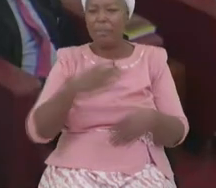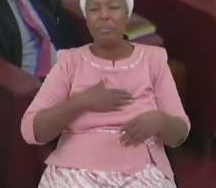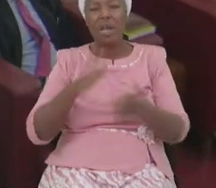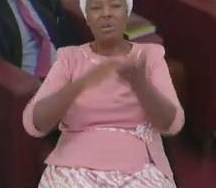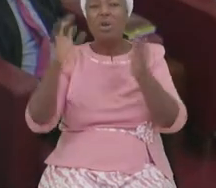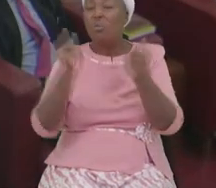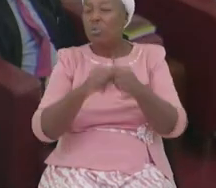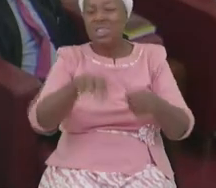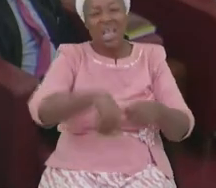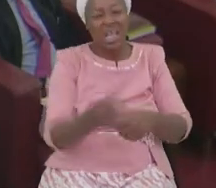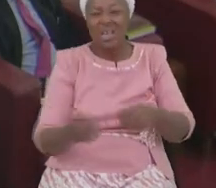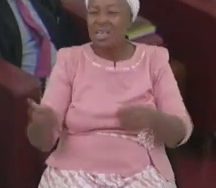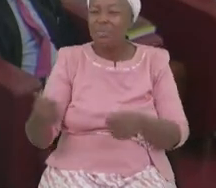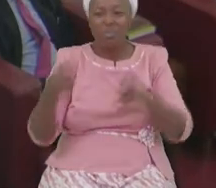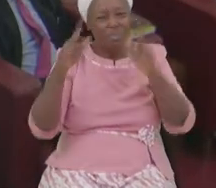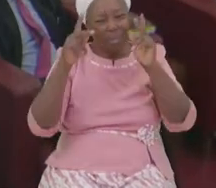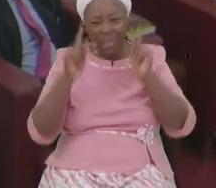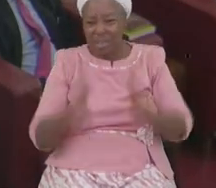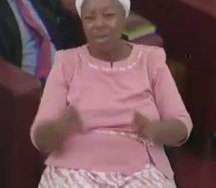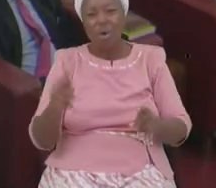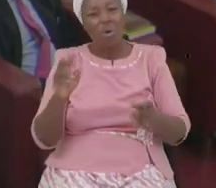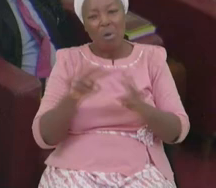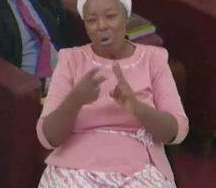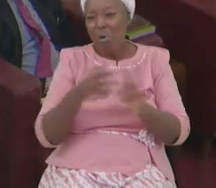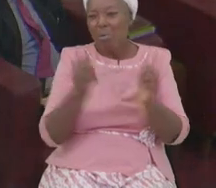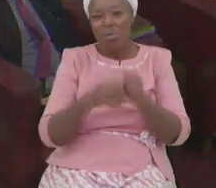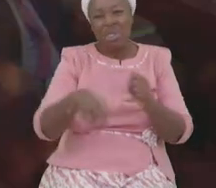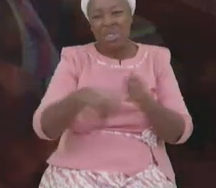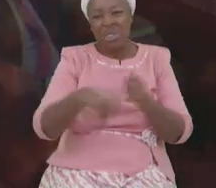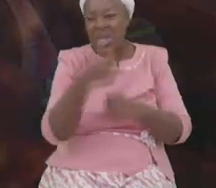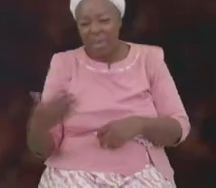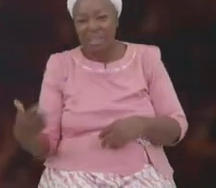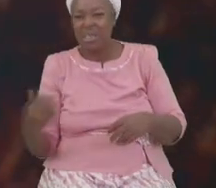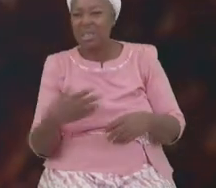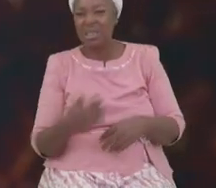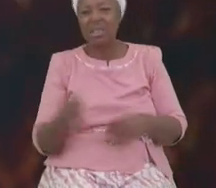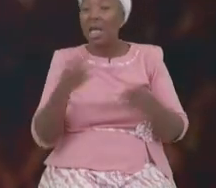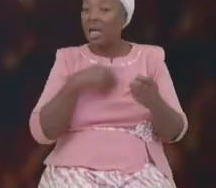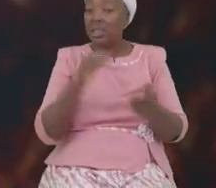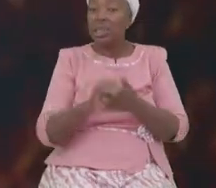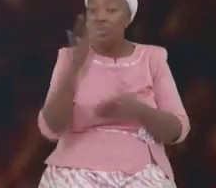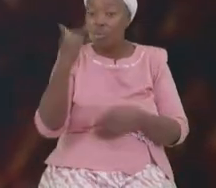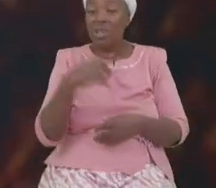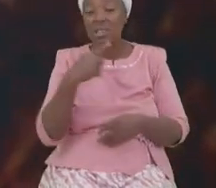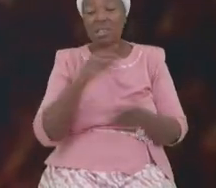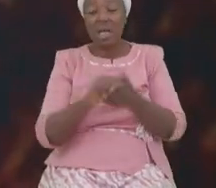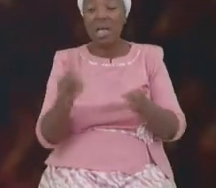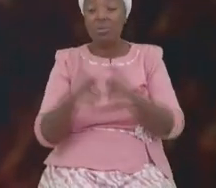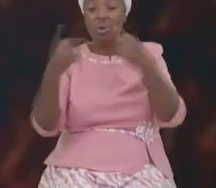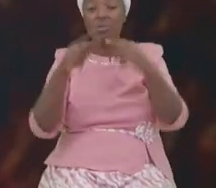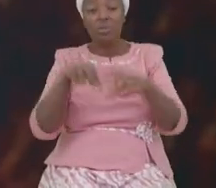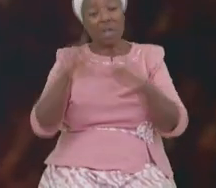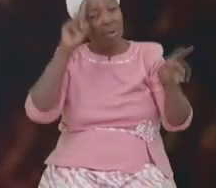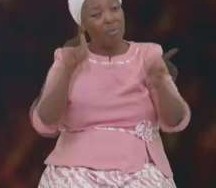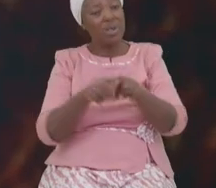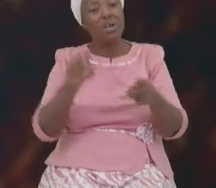any other person or with any property. That's why he says, as you come into a covenant relationship with